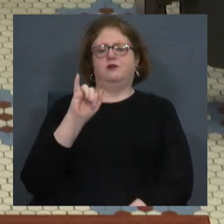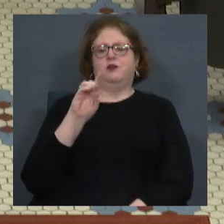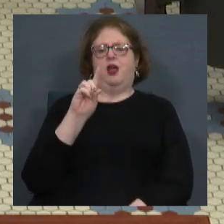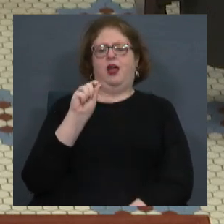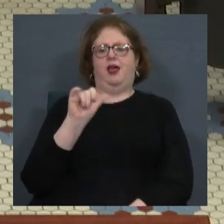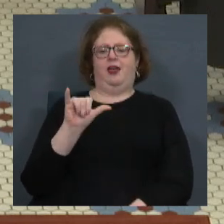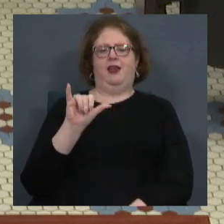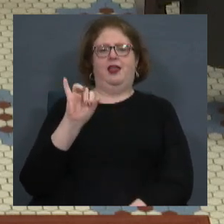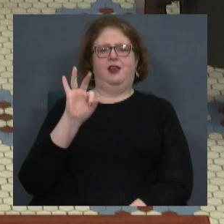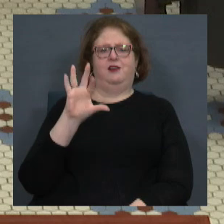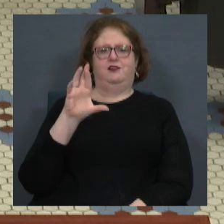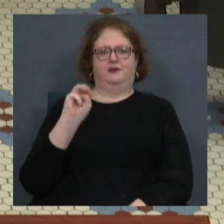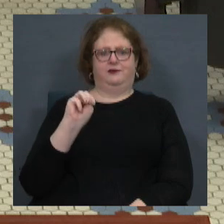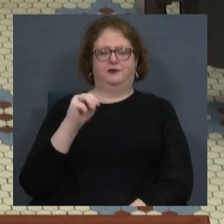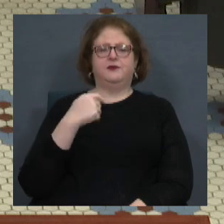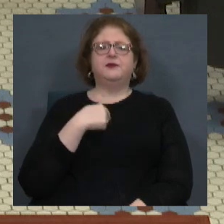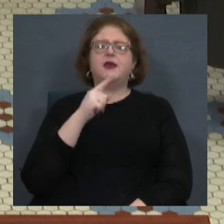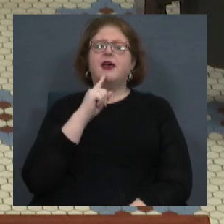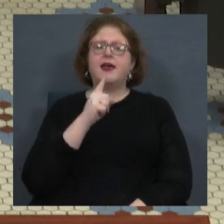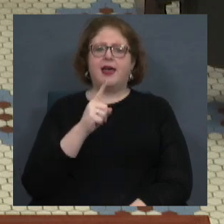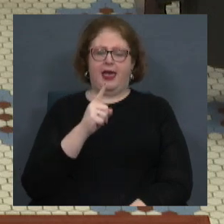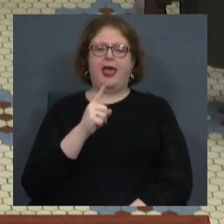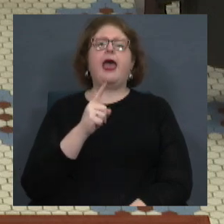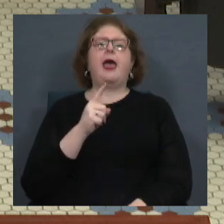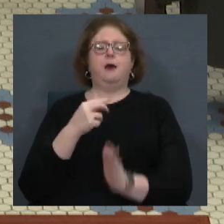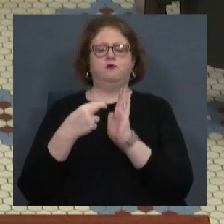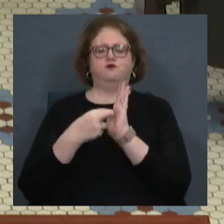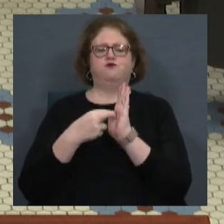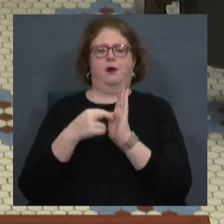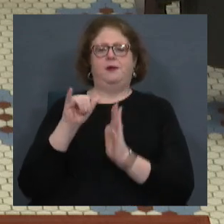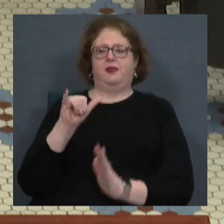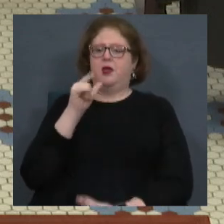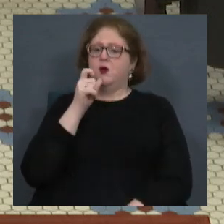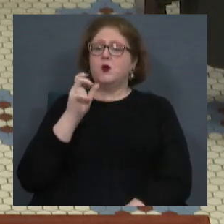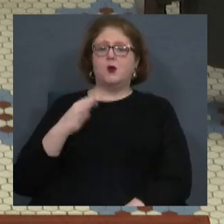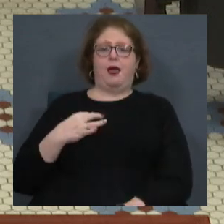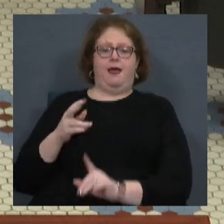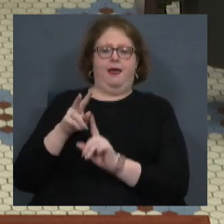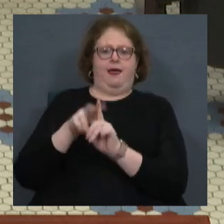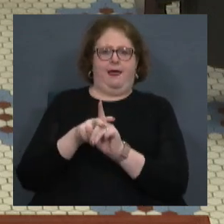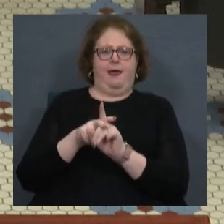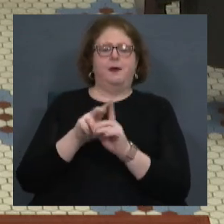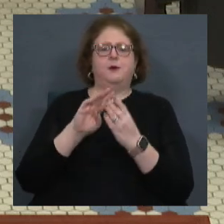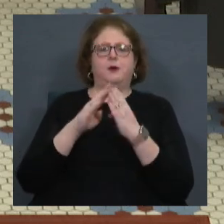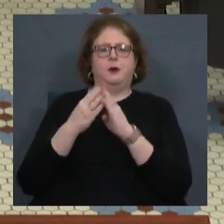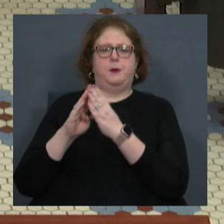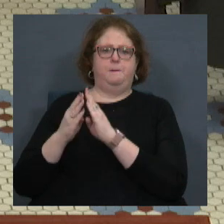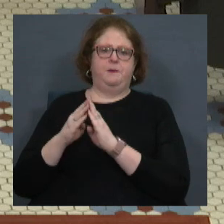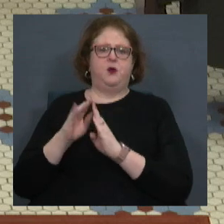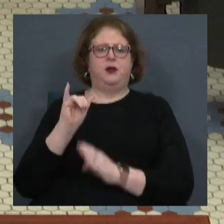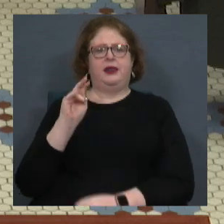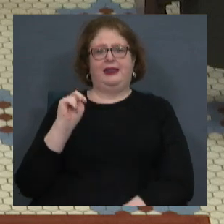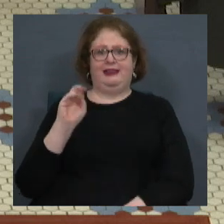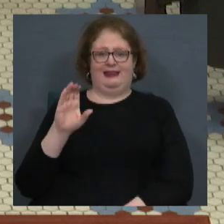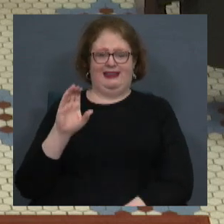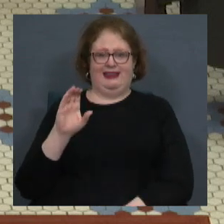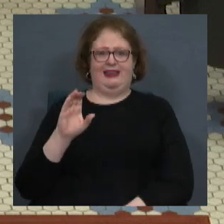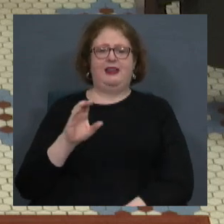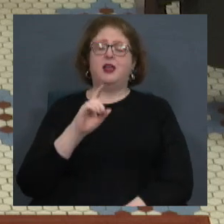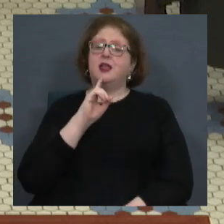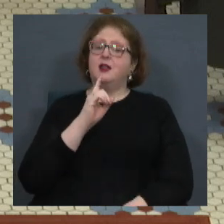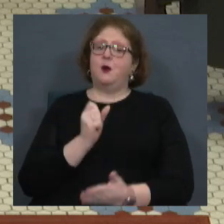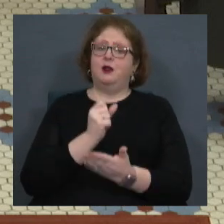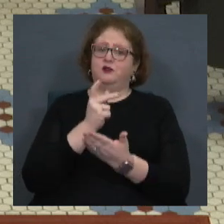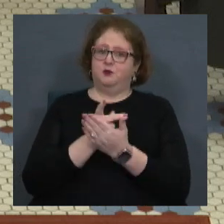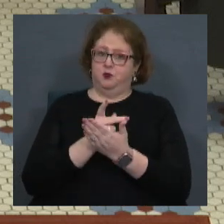applicant, Community Living, Inc., with regard to the special use permit approved by the Planning Commission